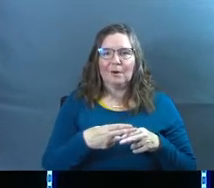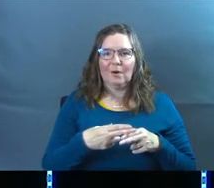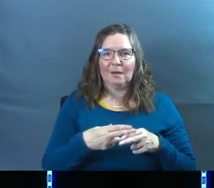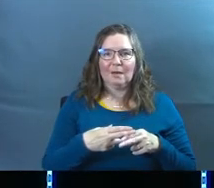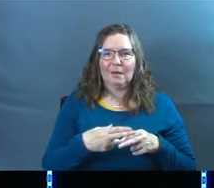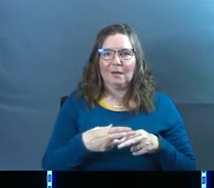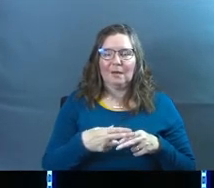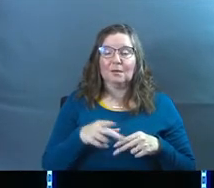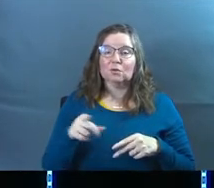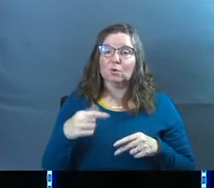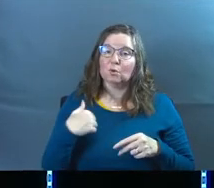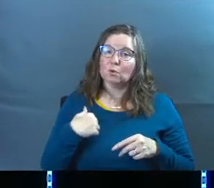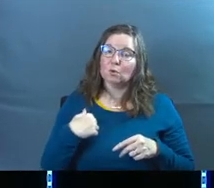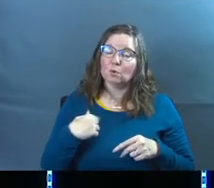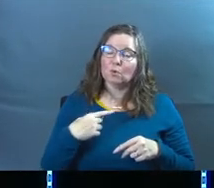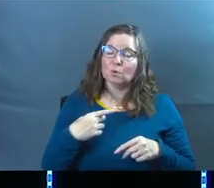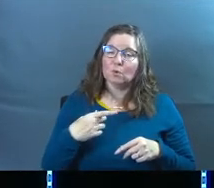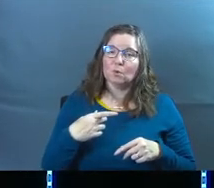So you've been at